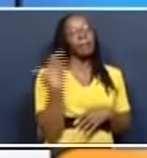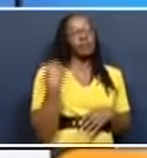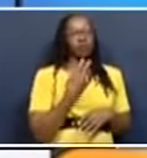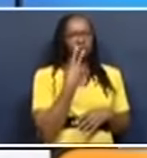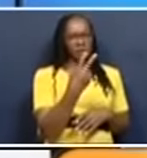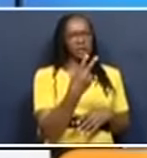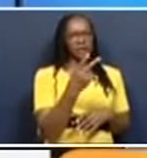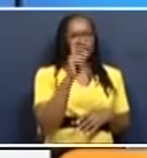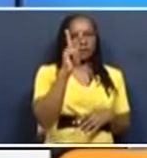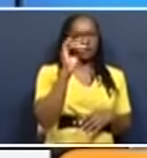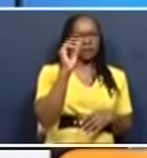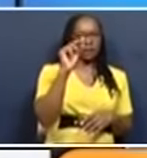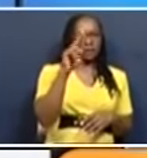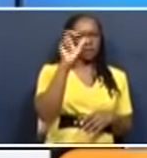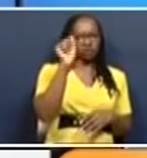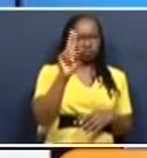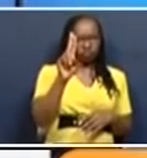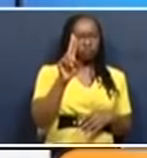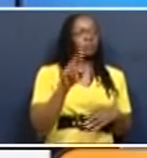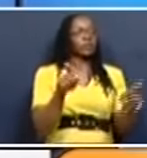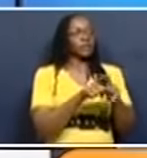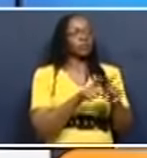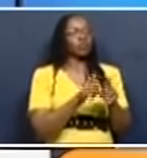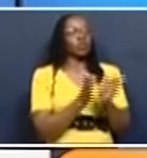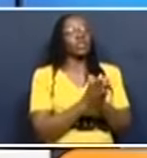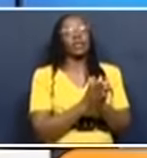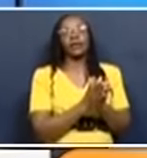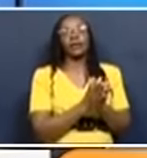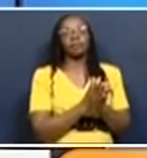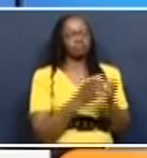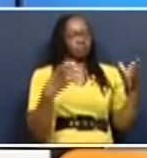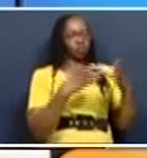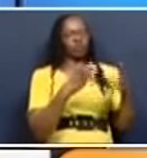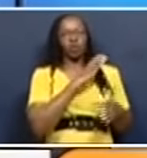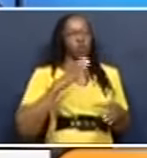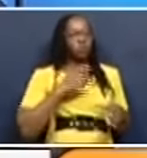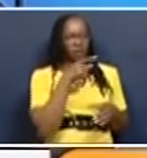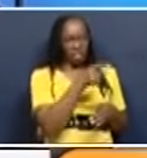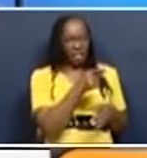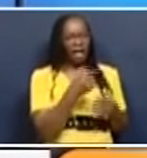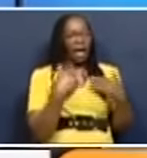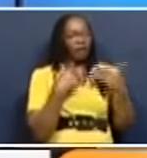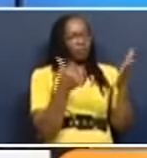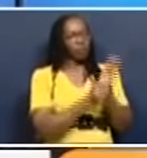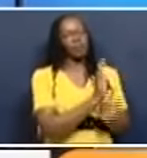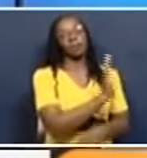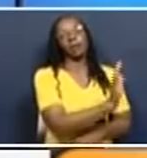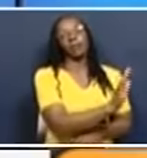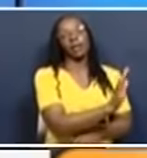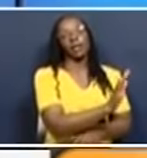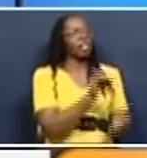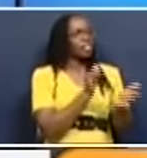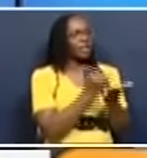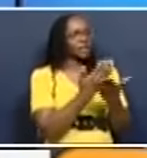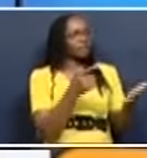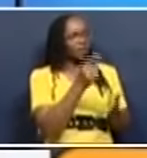CEO, and the Deputy CEO at EACC. Mm-hmm. That whatever is done, the Secretariat has its own problems. Mm-hmm. Is this something you're